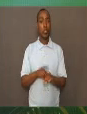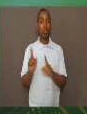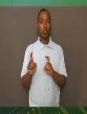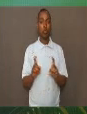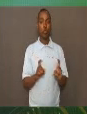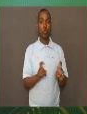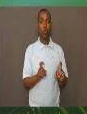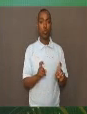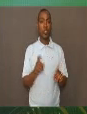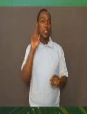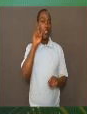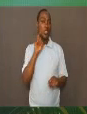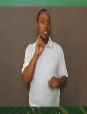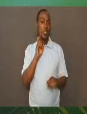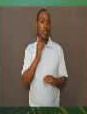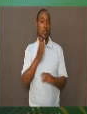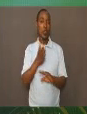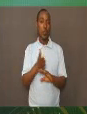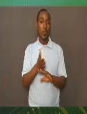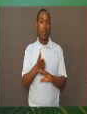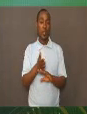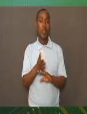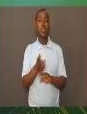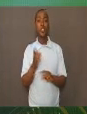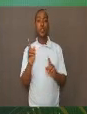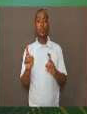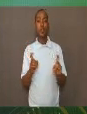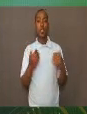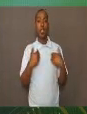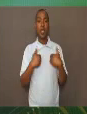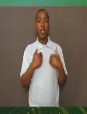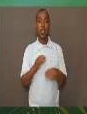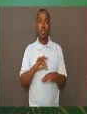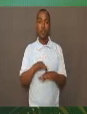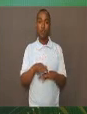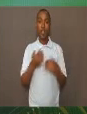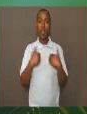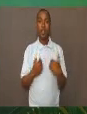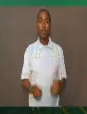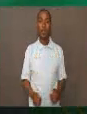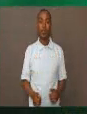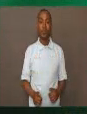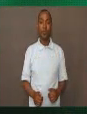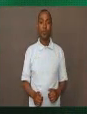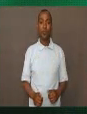safe sex to avoid contracting any infections.